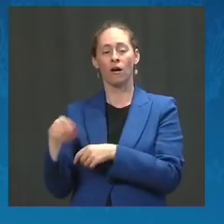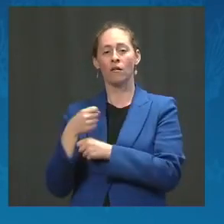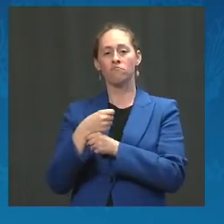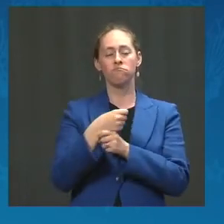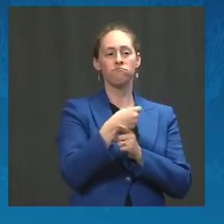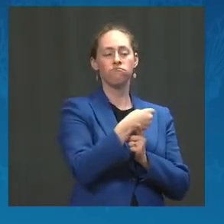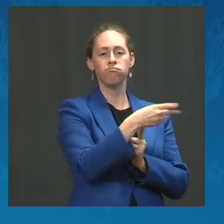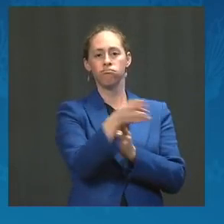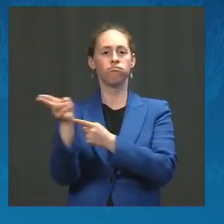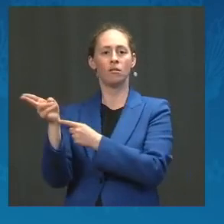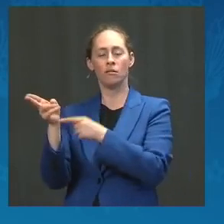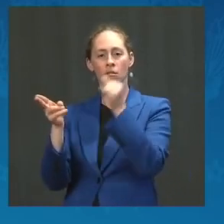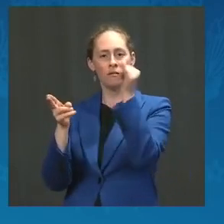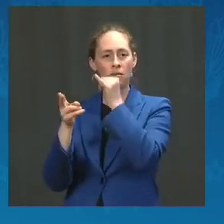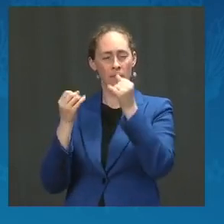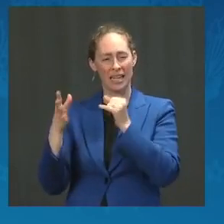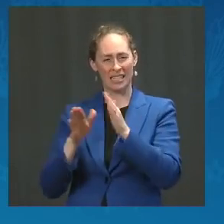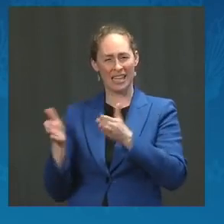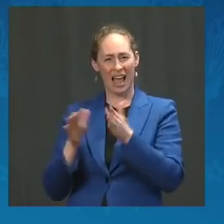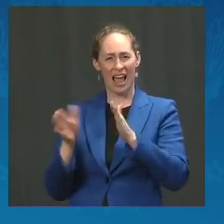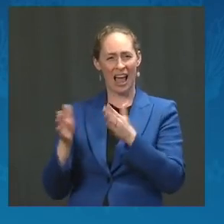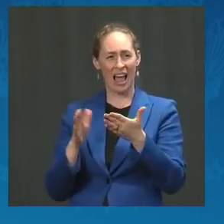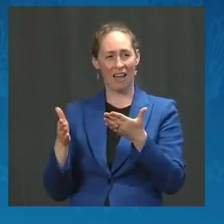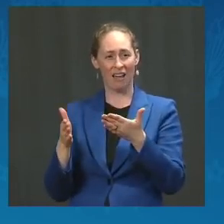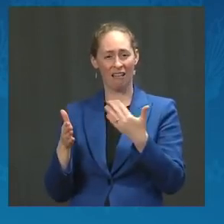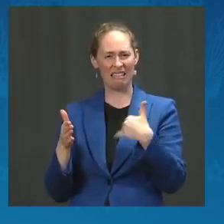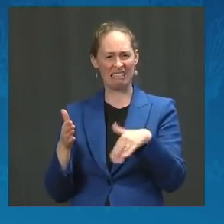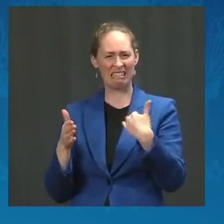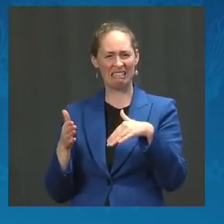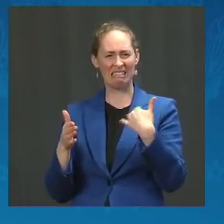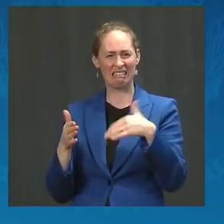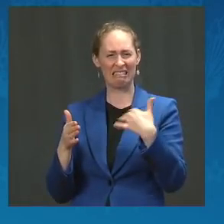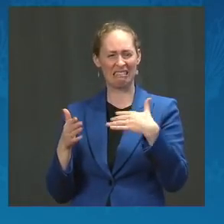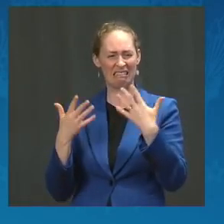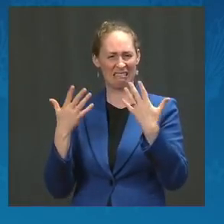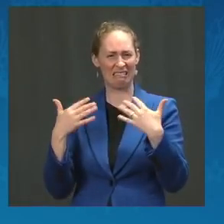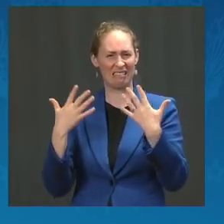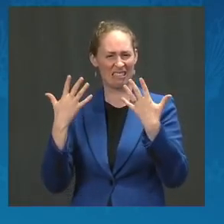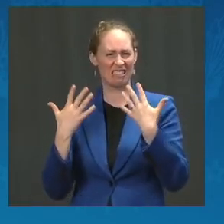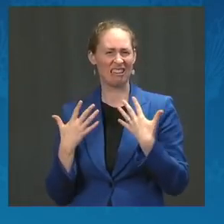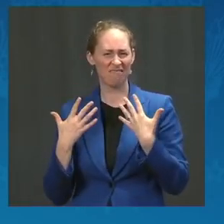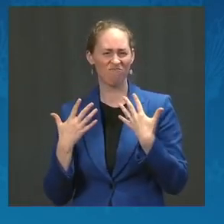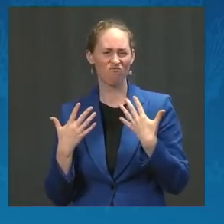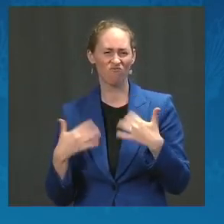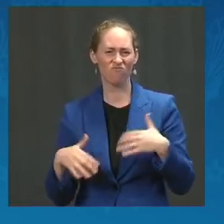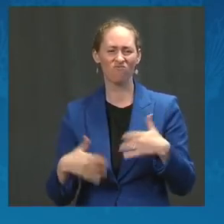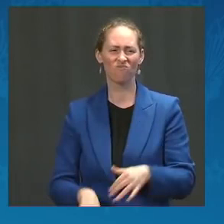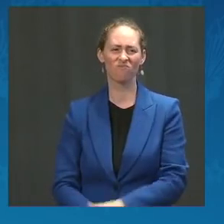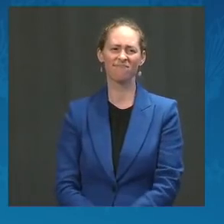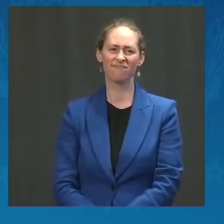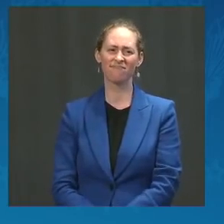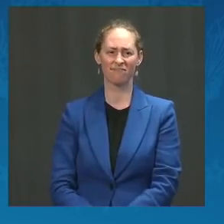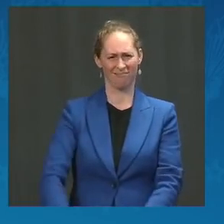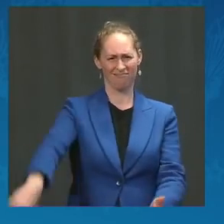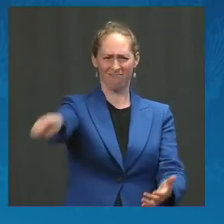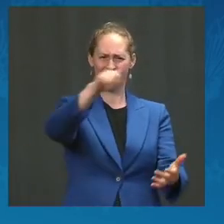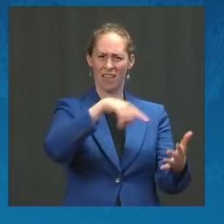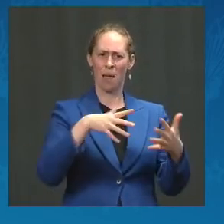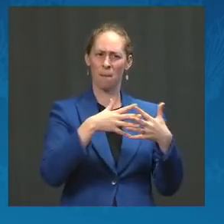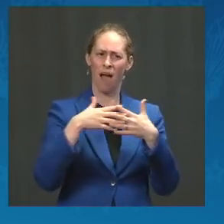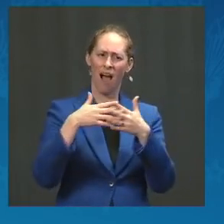This is as tough as it gets. We're Americans. When we get knocked down, we get back